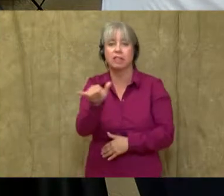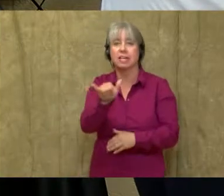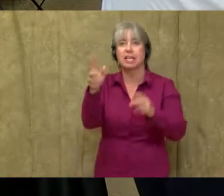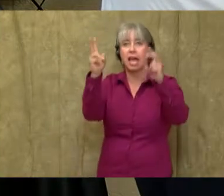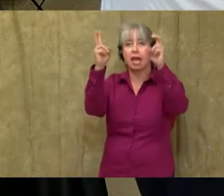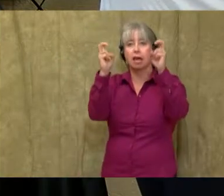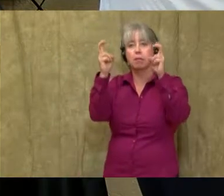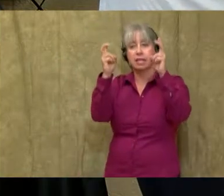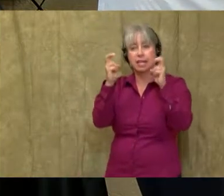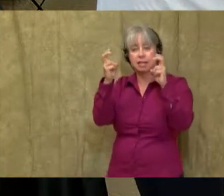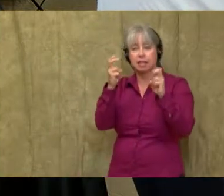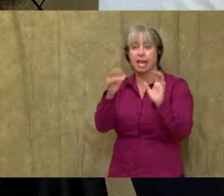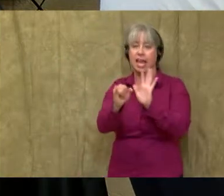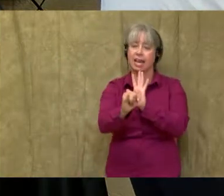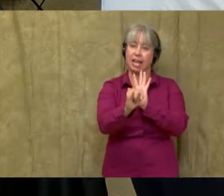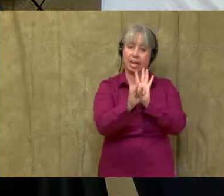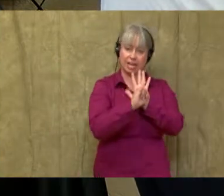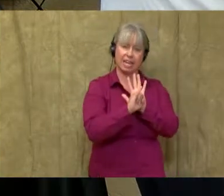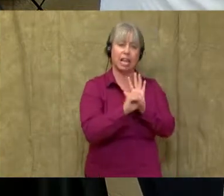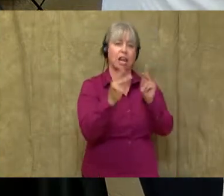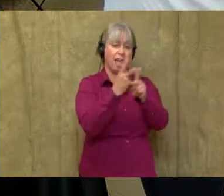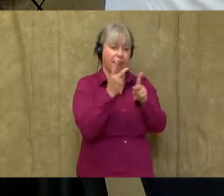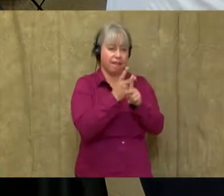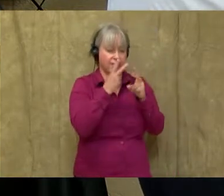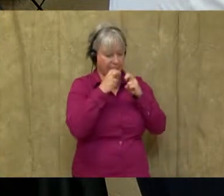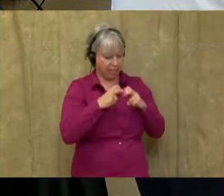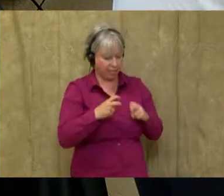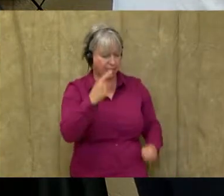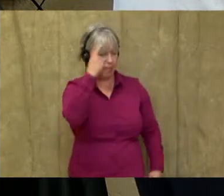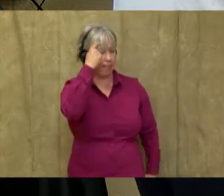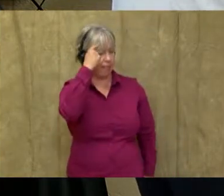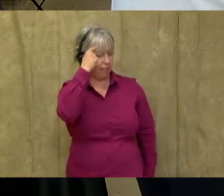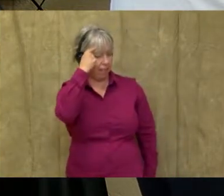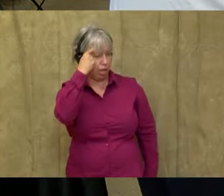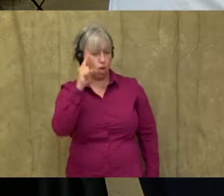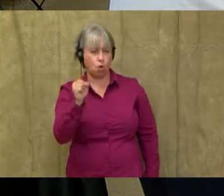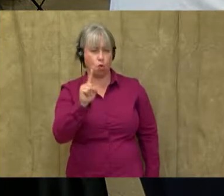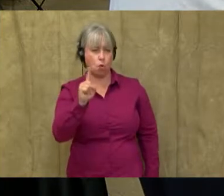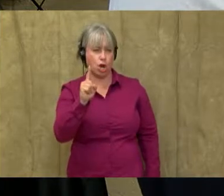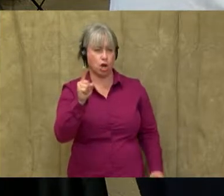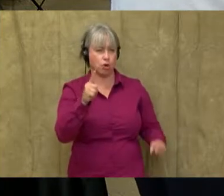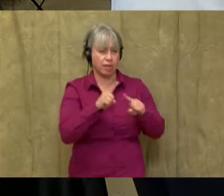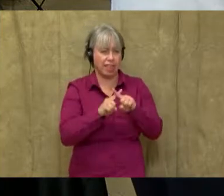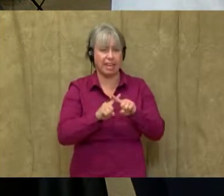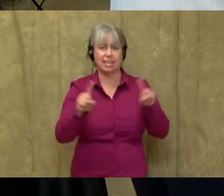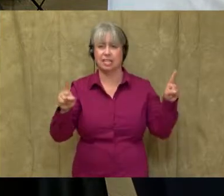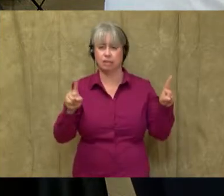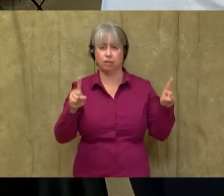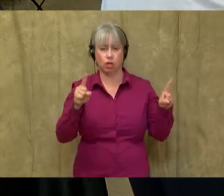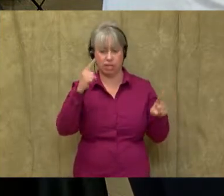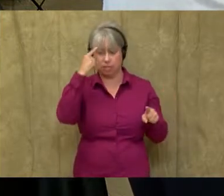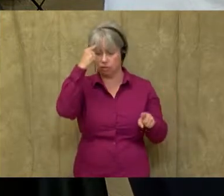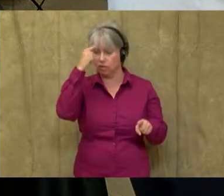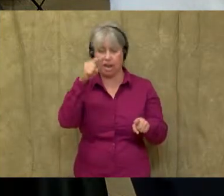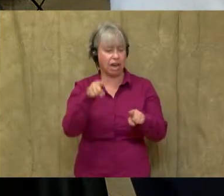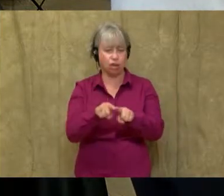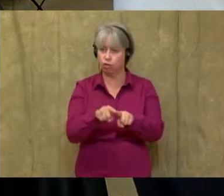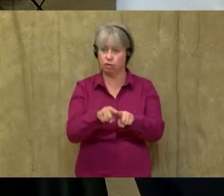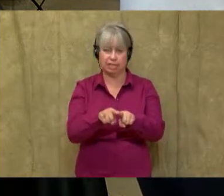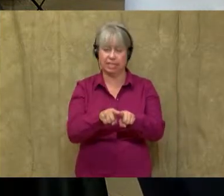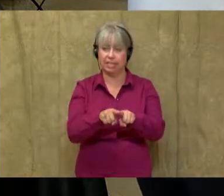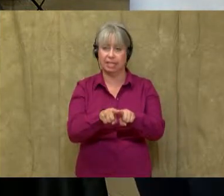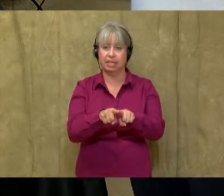and identify, so figure out, point out where those texts disagree on matters of fact or interpretation. So